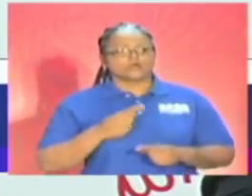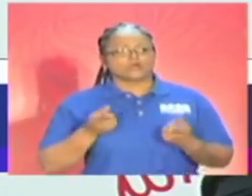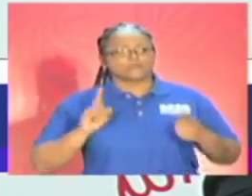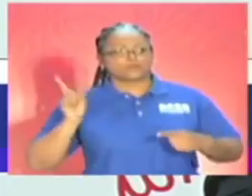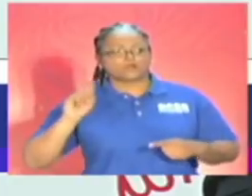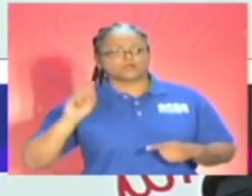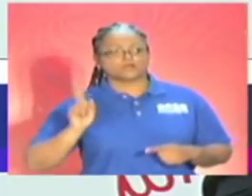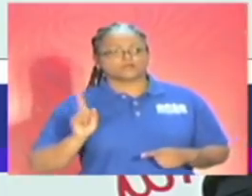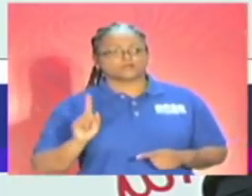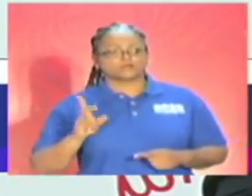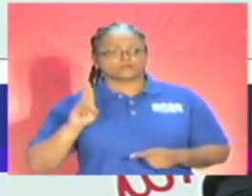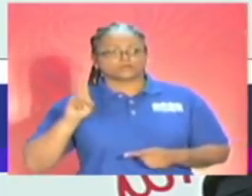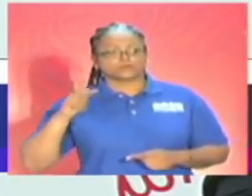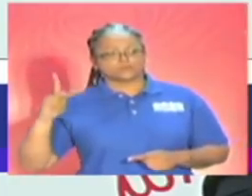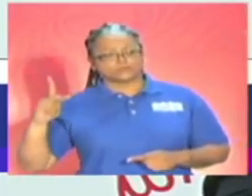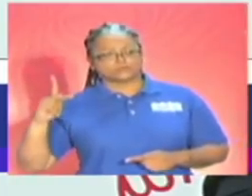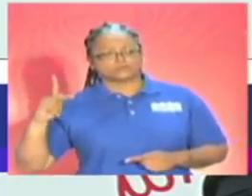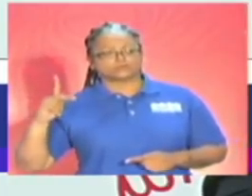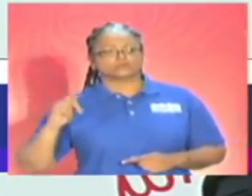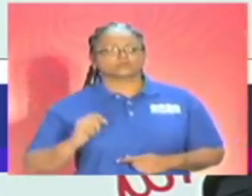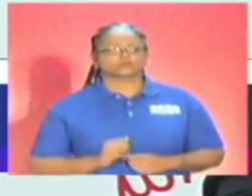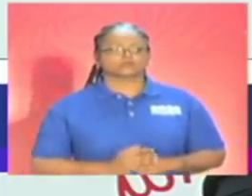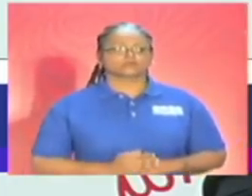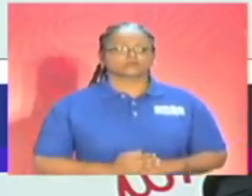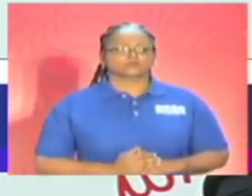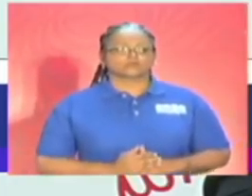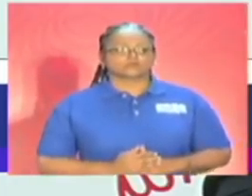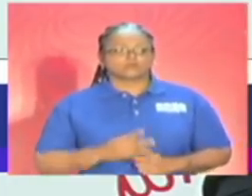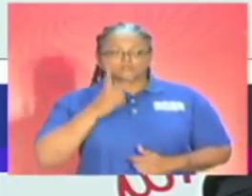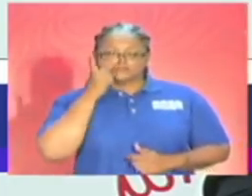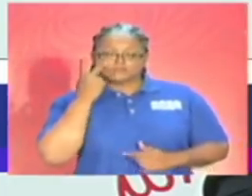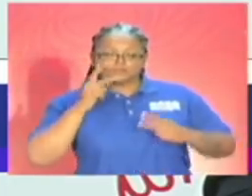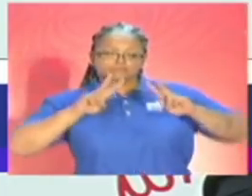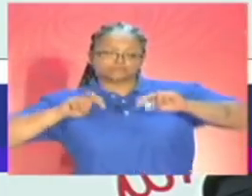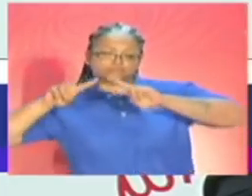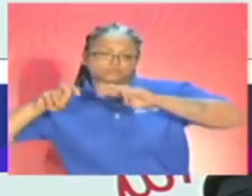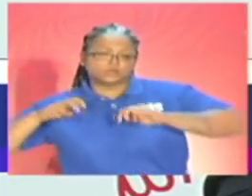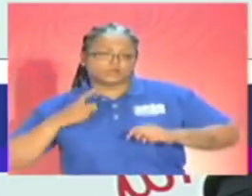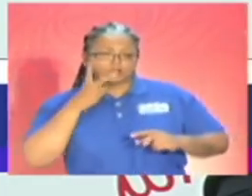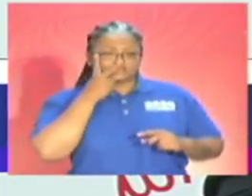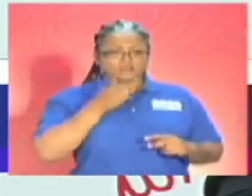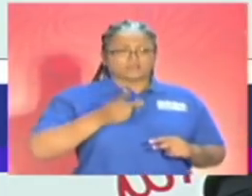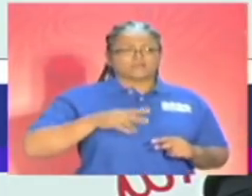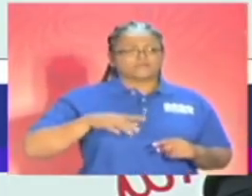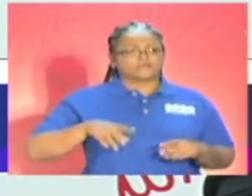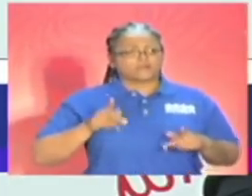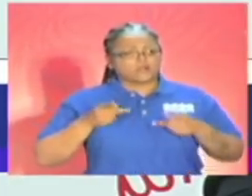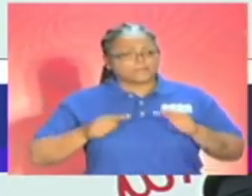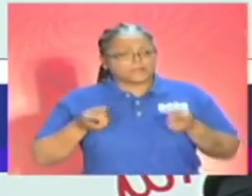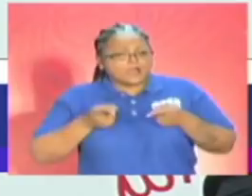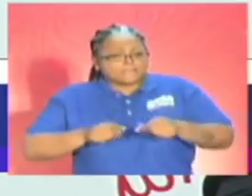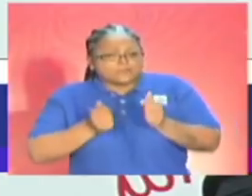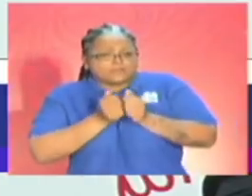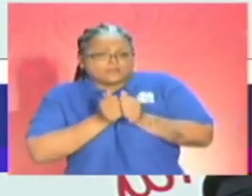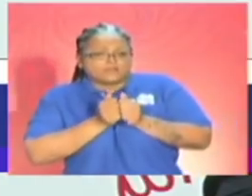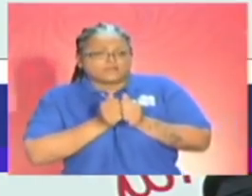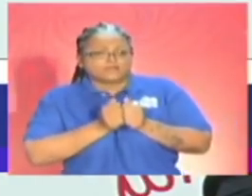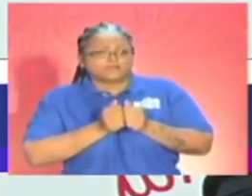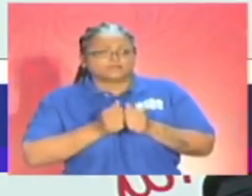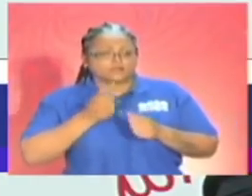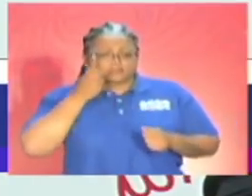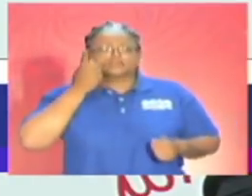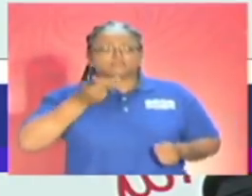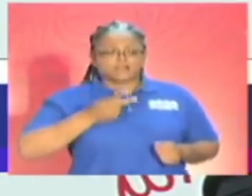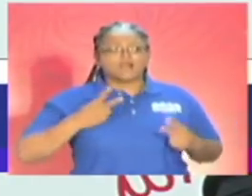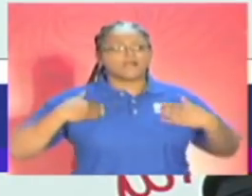when you look at what happened in those cases, these were people who had severe anaphylaxis. And by that I mean they were